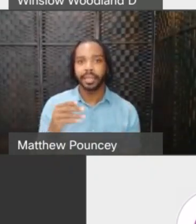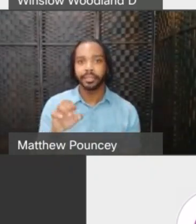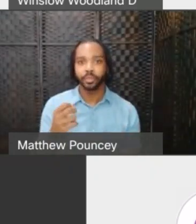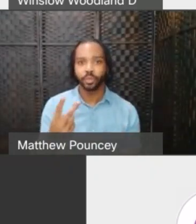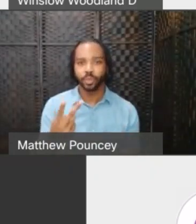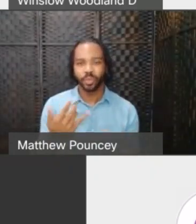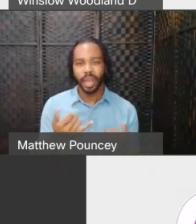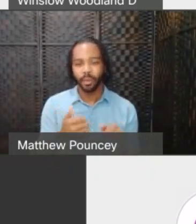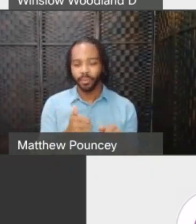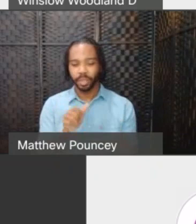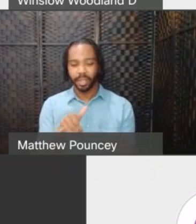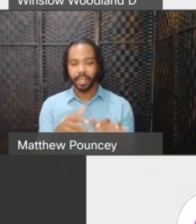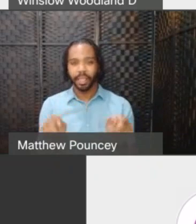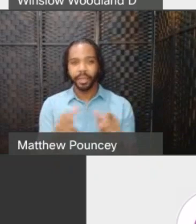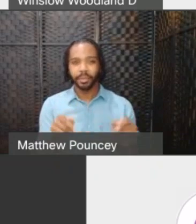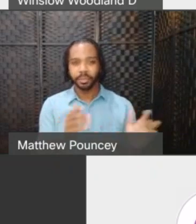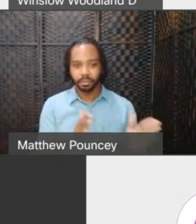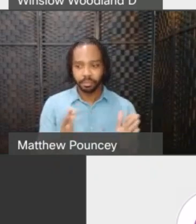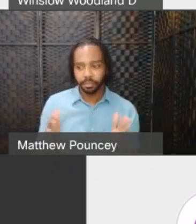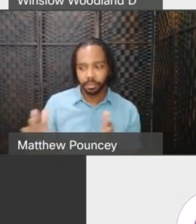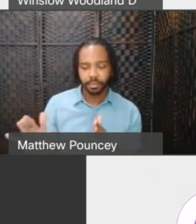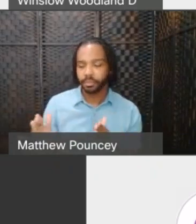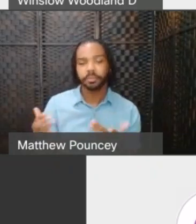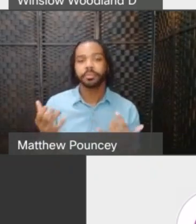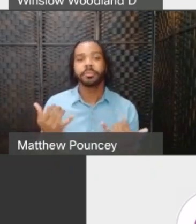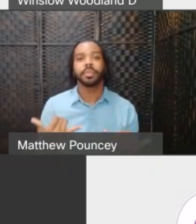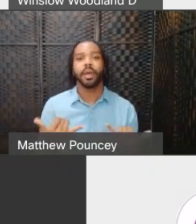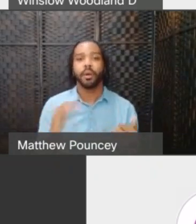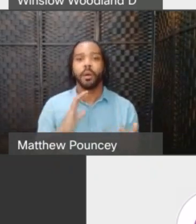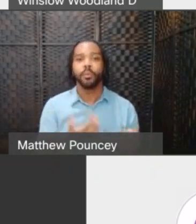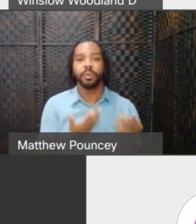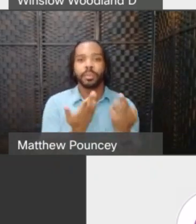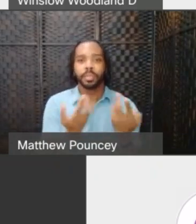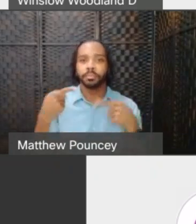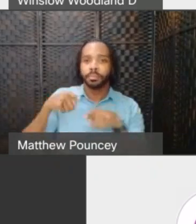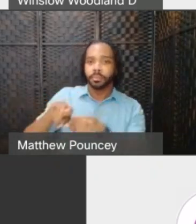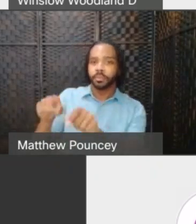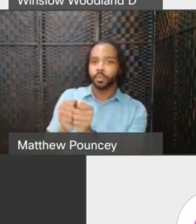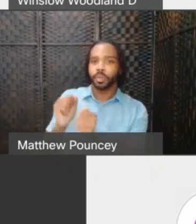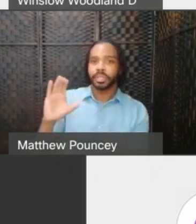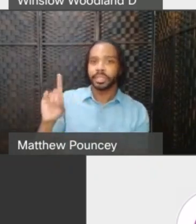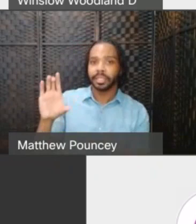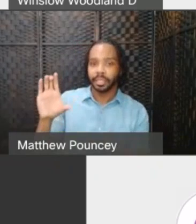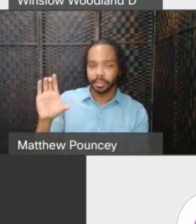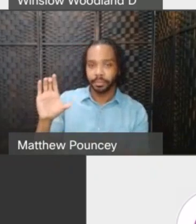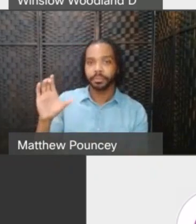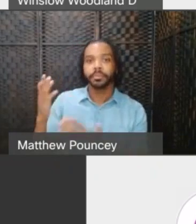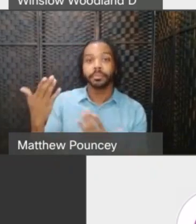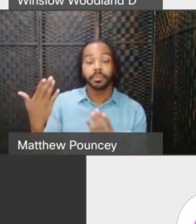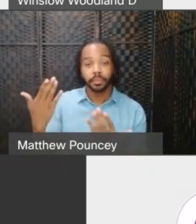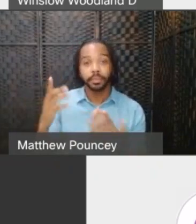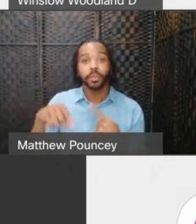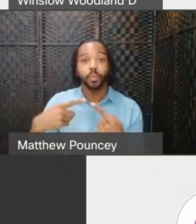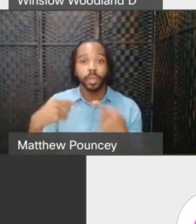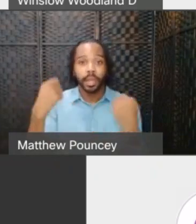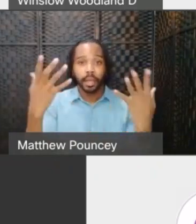are bringing our recommendations in line with CDC to state that during patient encounters, when healthcare